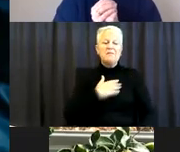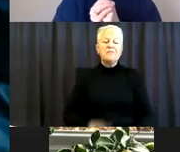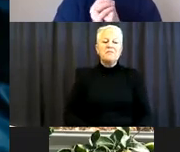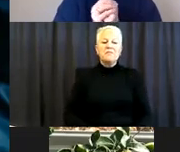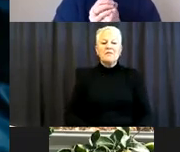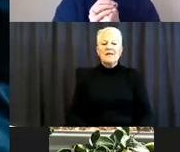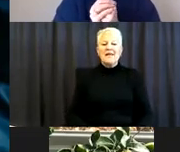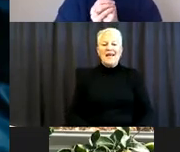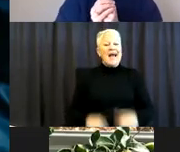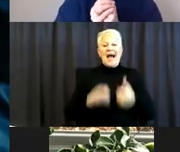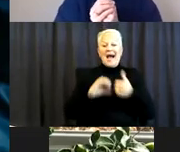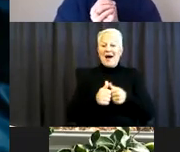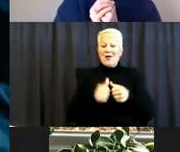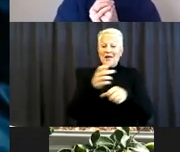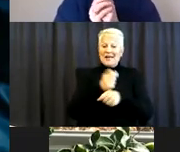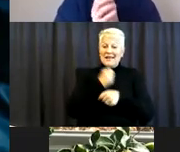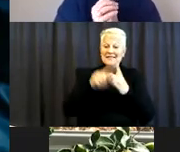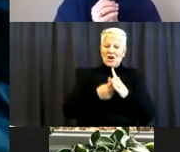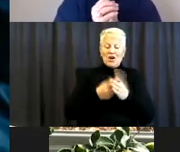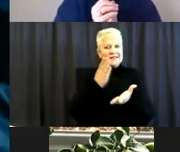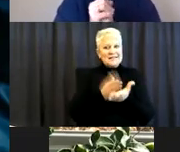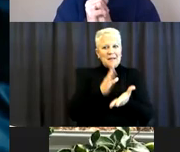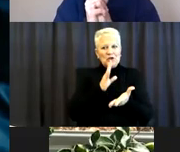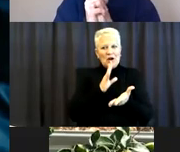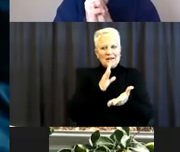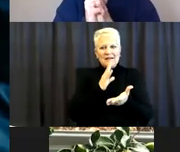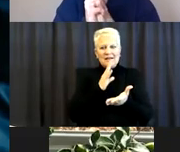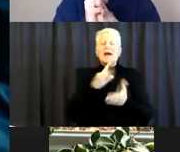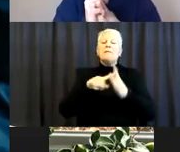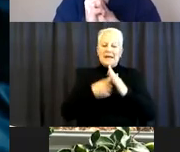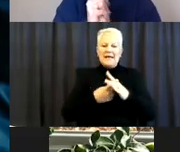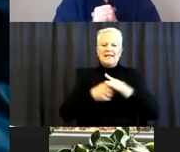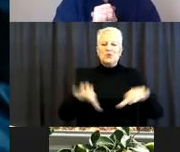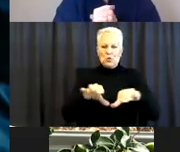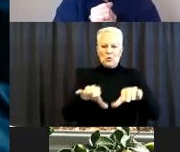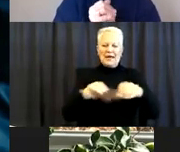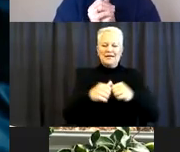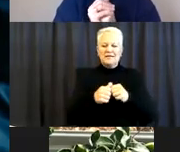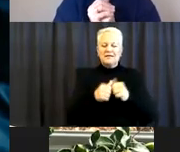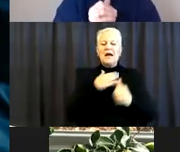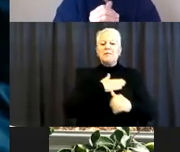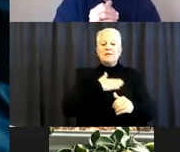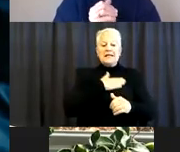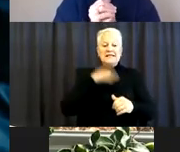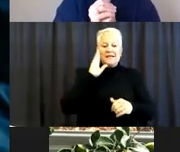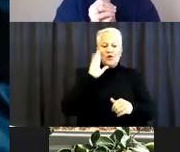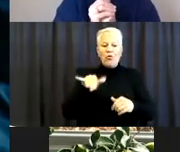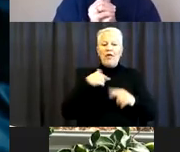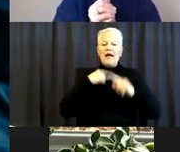So the way to get started is to quit talking and begin doing. So please do, and please know that